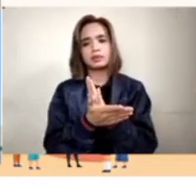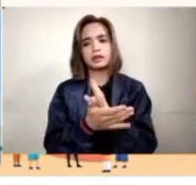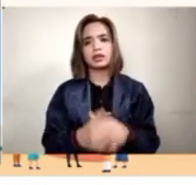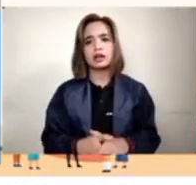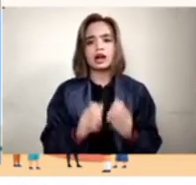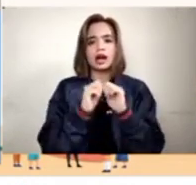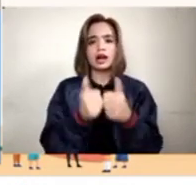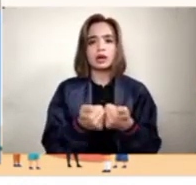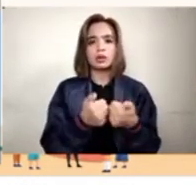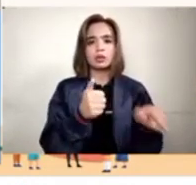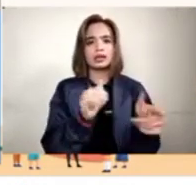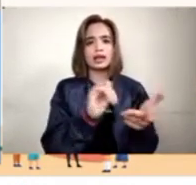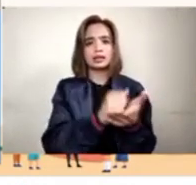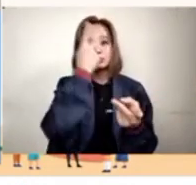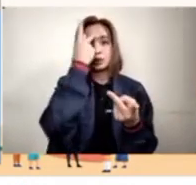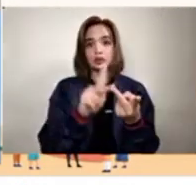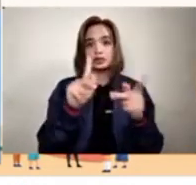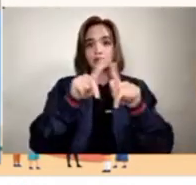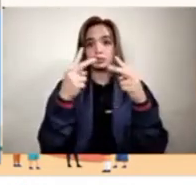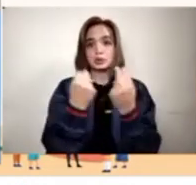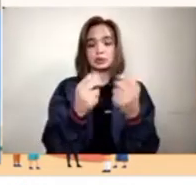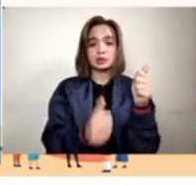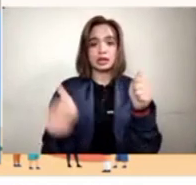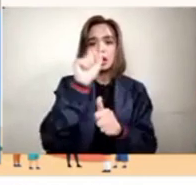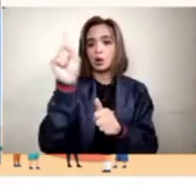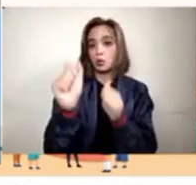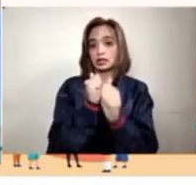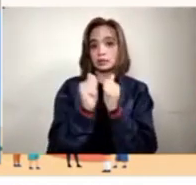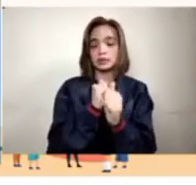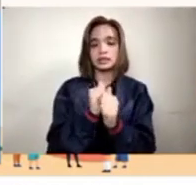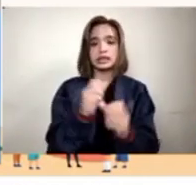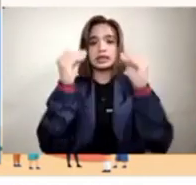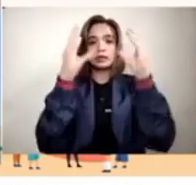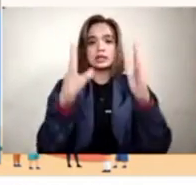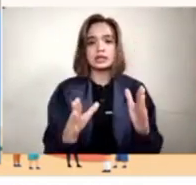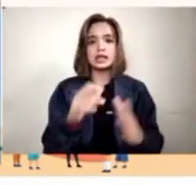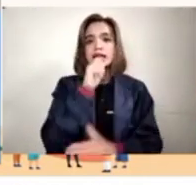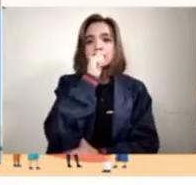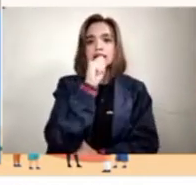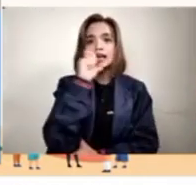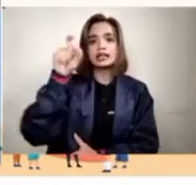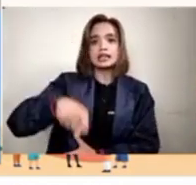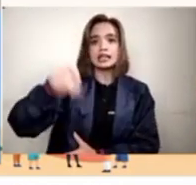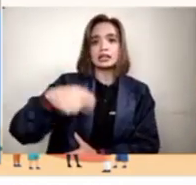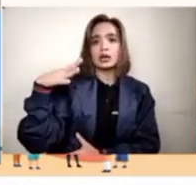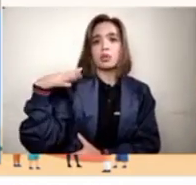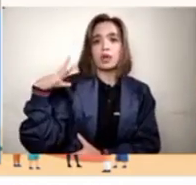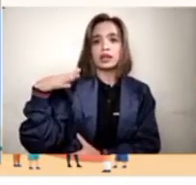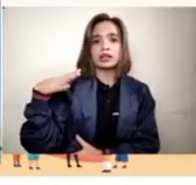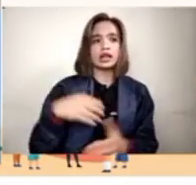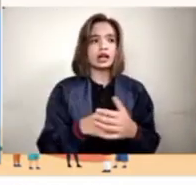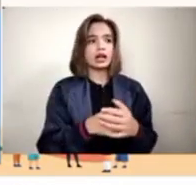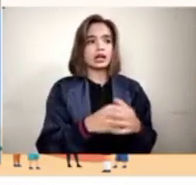as the sole means of promotion. This means that a teacher need not to